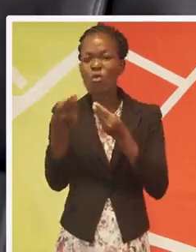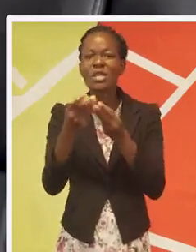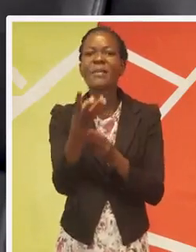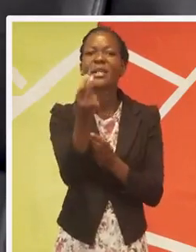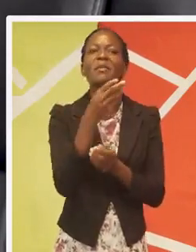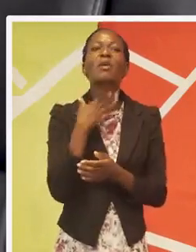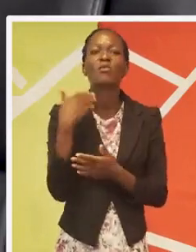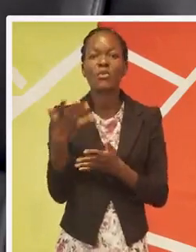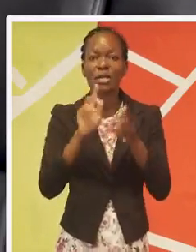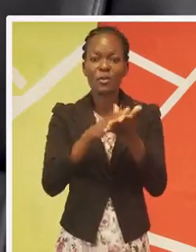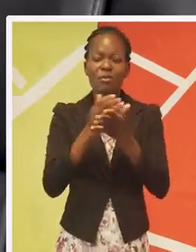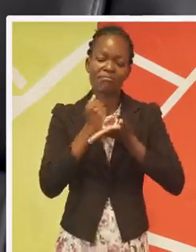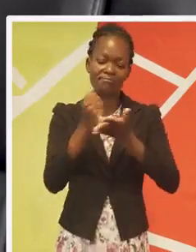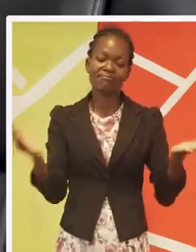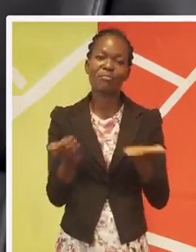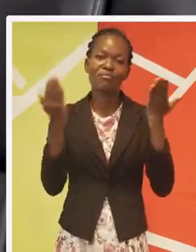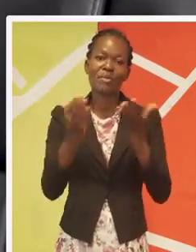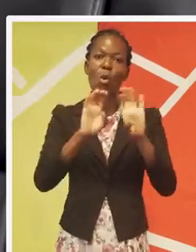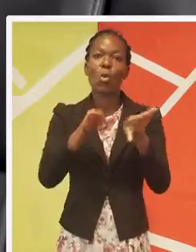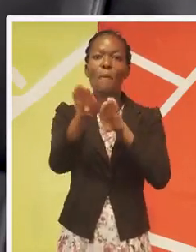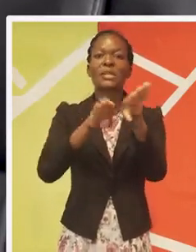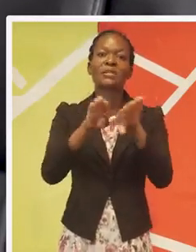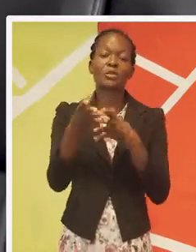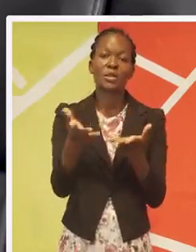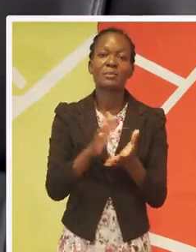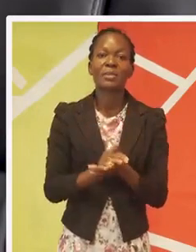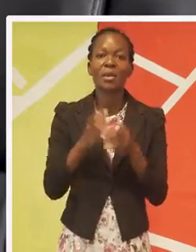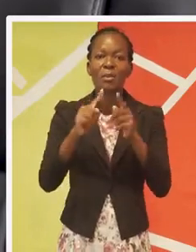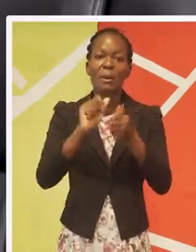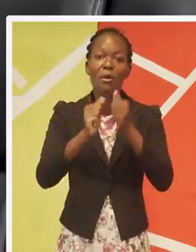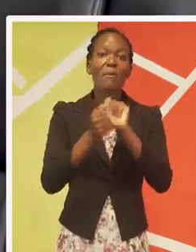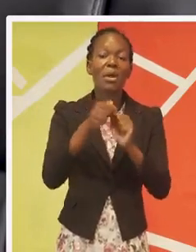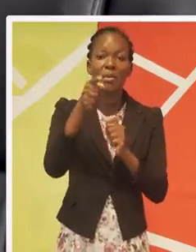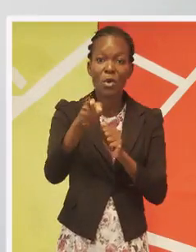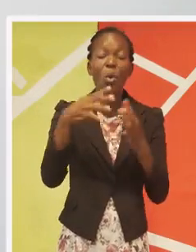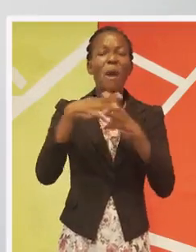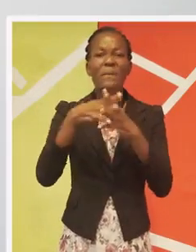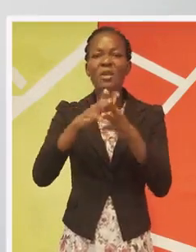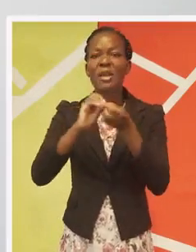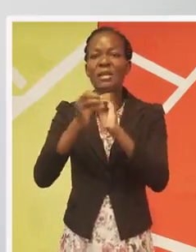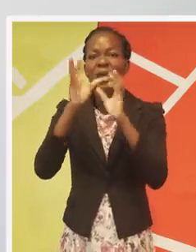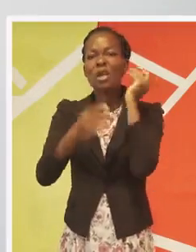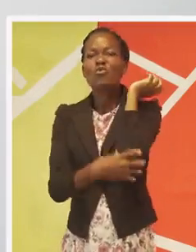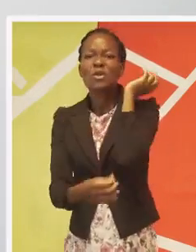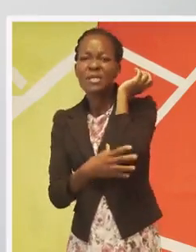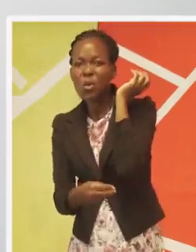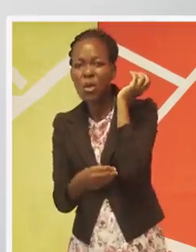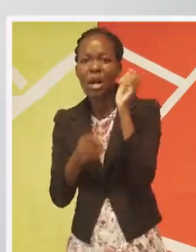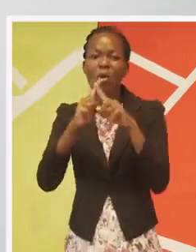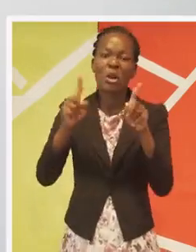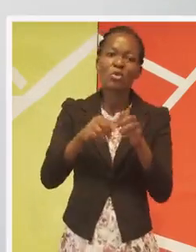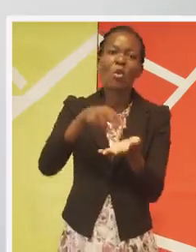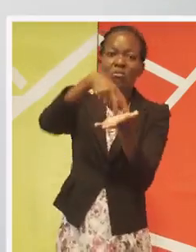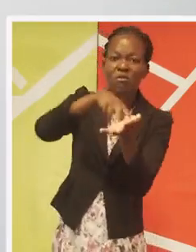promote competition. But that's a problem because not everybody is also able to access those services even at